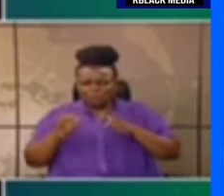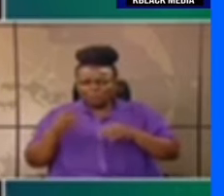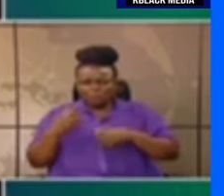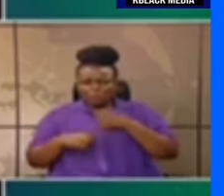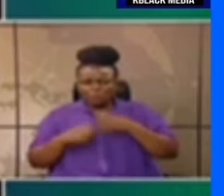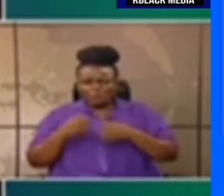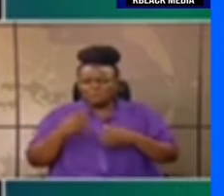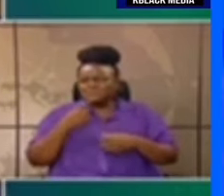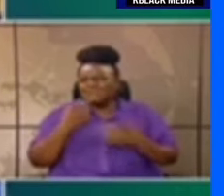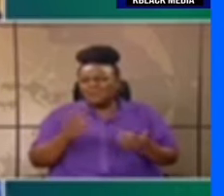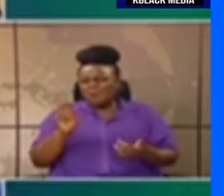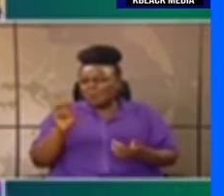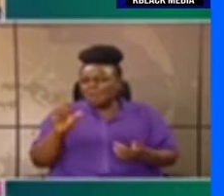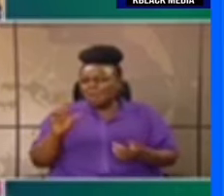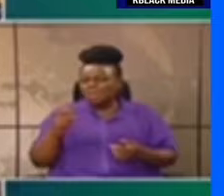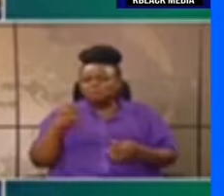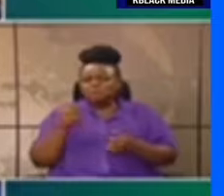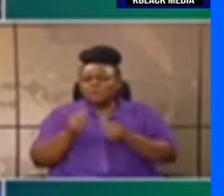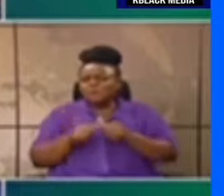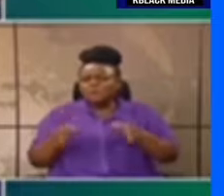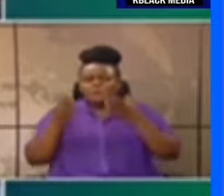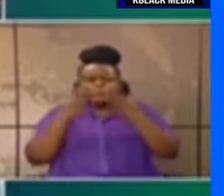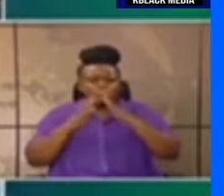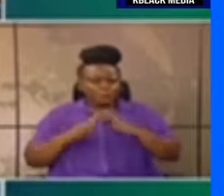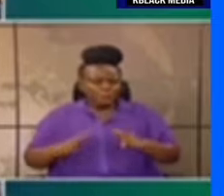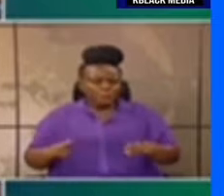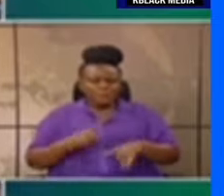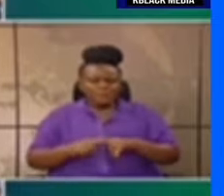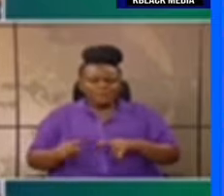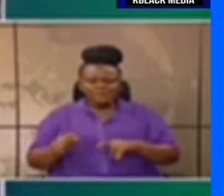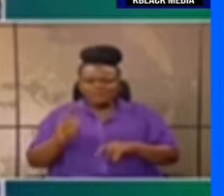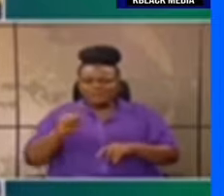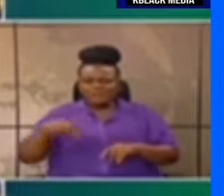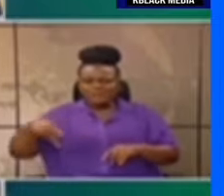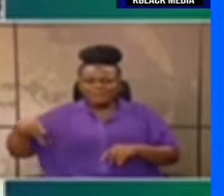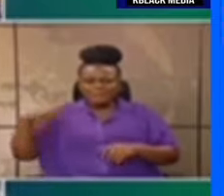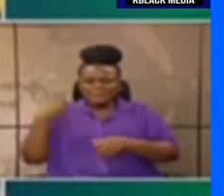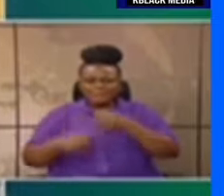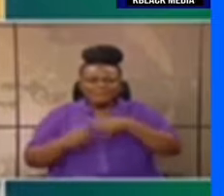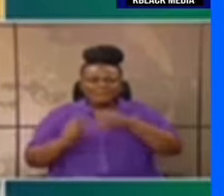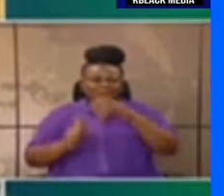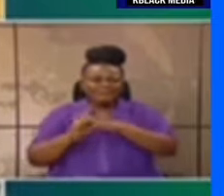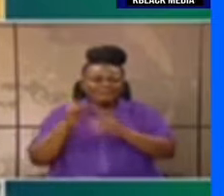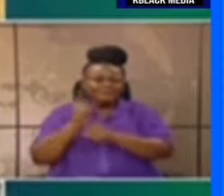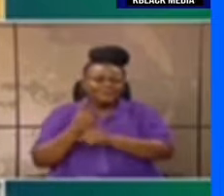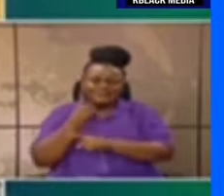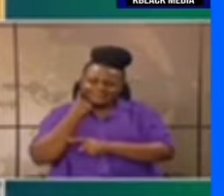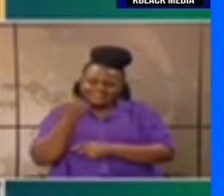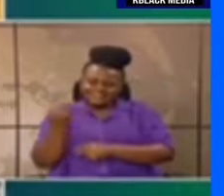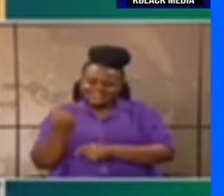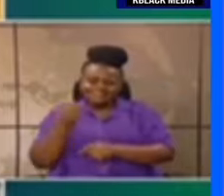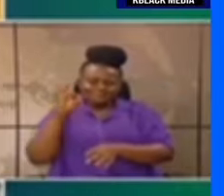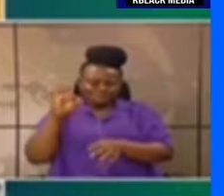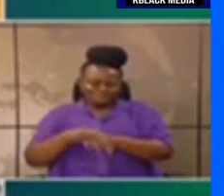yeah, and be a cool Walewale. And yeah, MP issue Nika Binana, the Viana again costum, I say, did it cacao, but Walewale